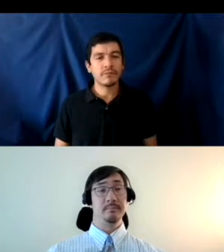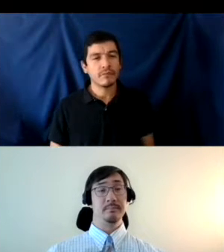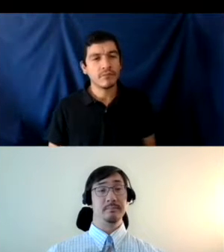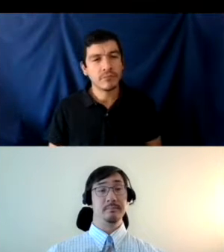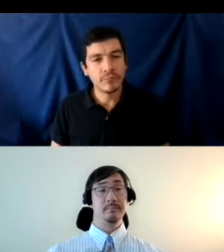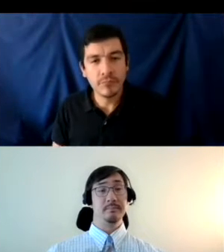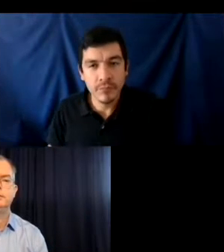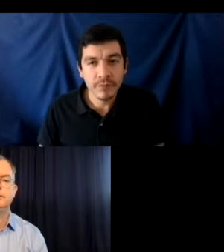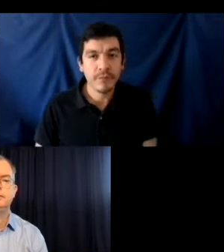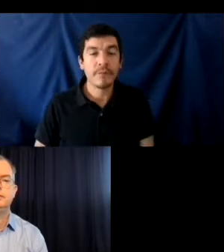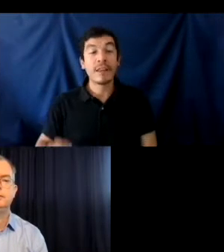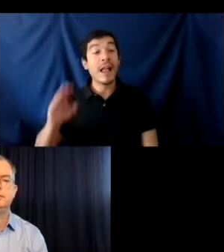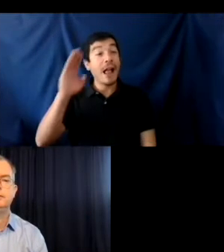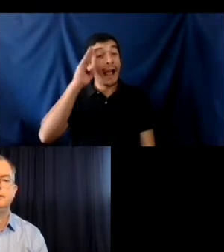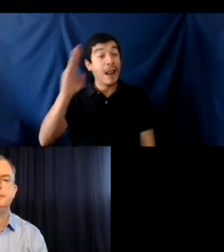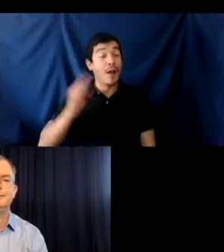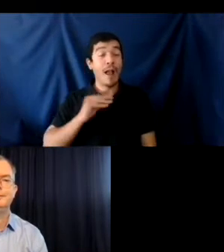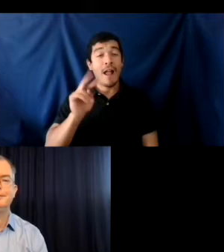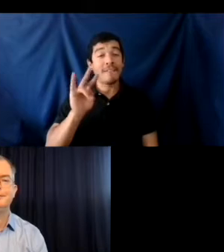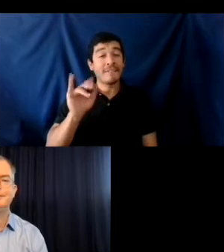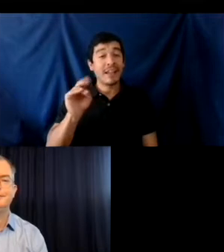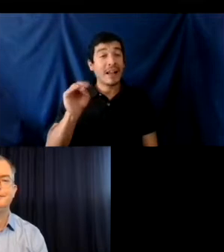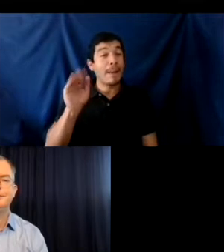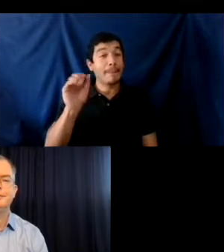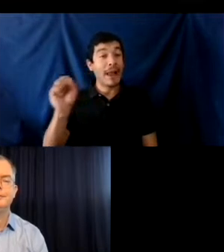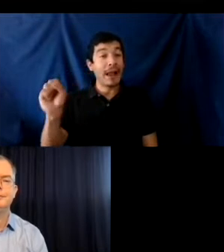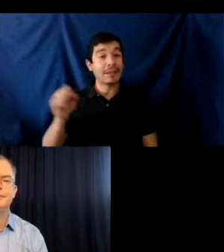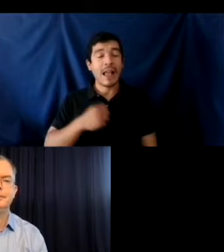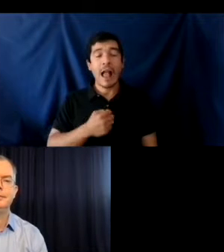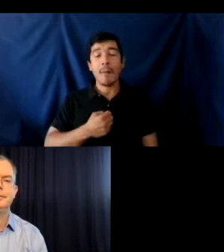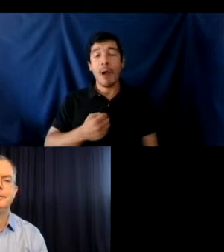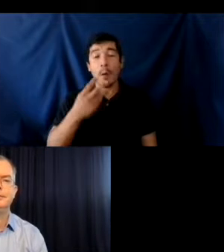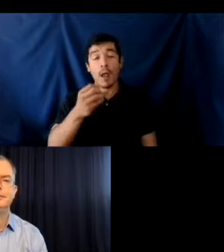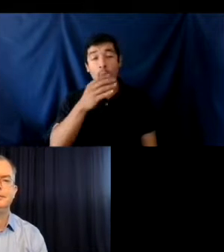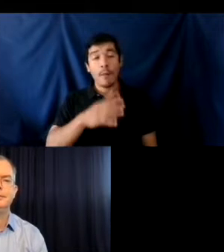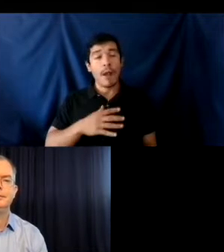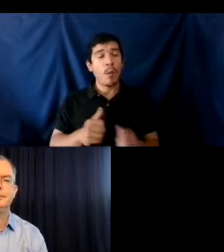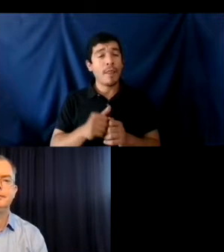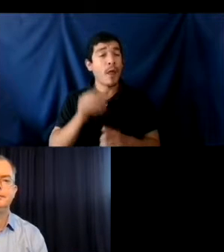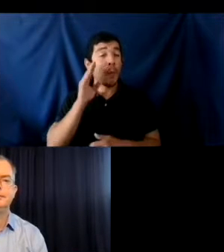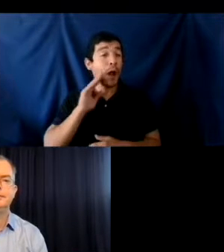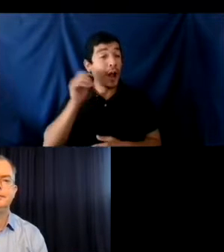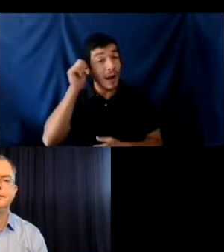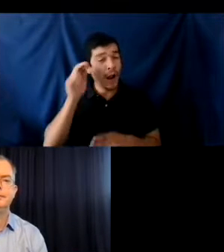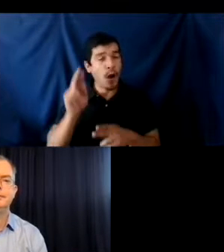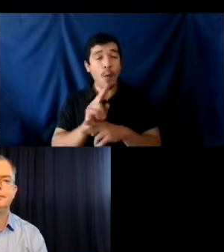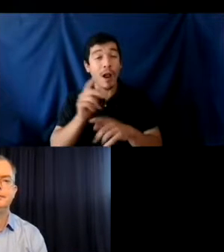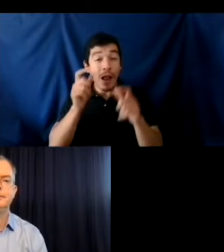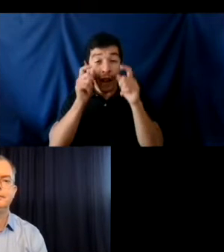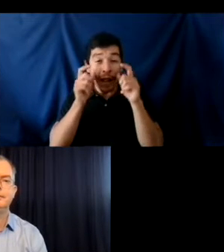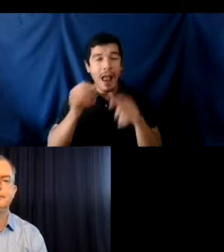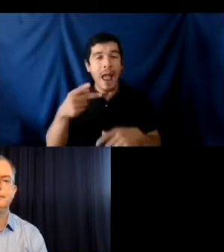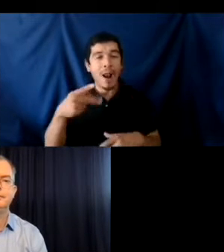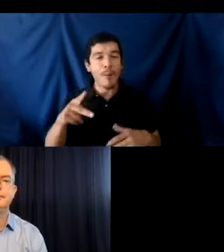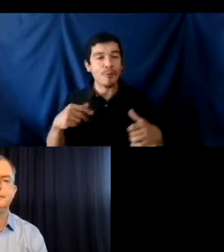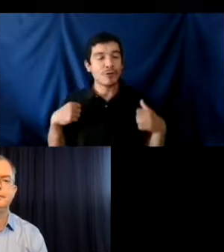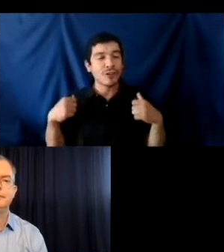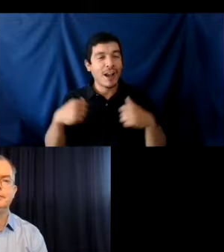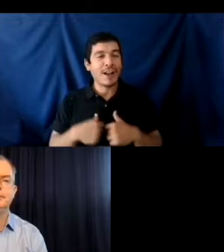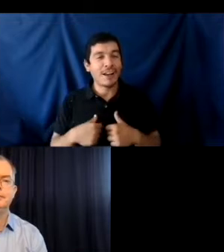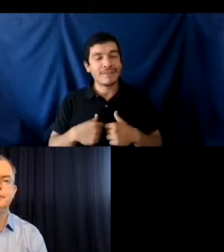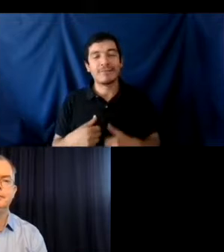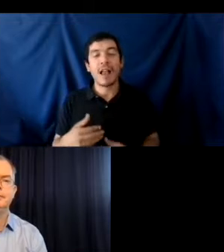Hello, I'm Vivian Bass. I'm a white woman with brown hair, wearing glasses and a purple jacket.